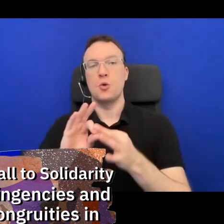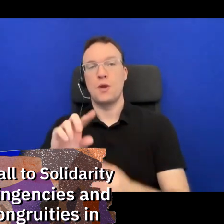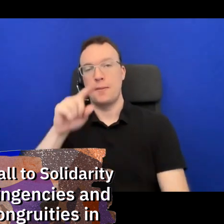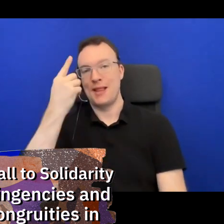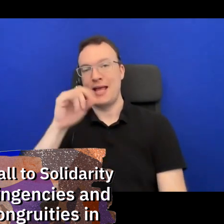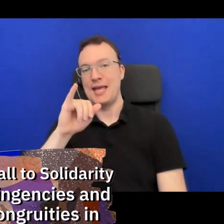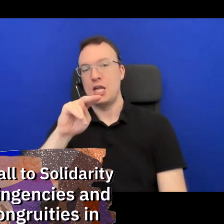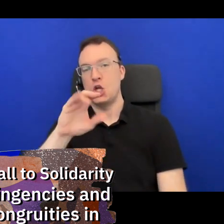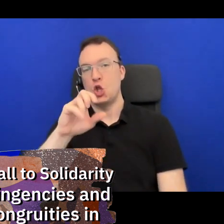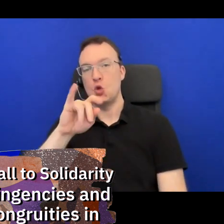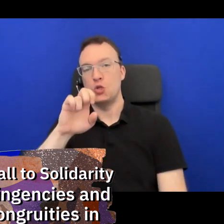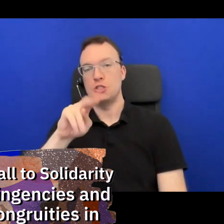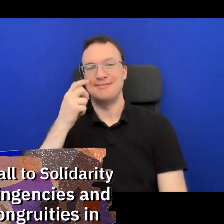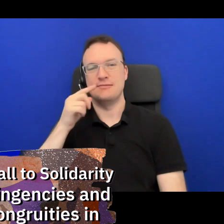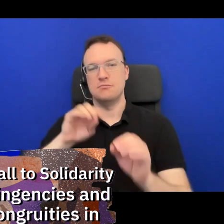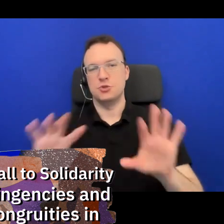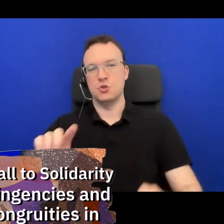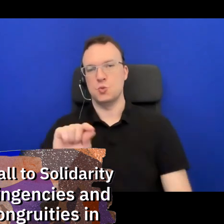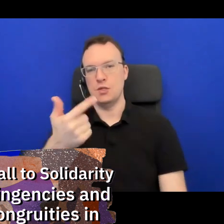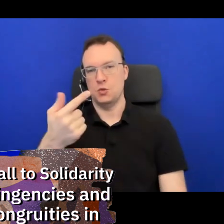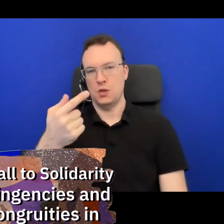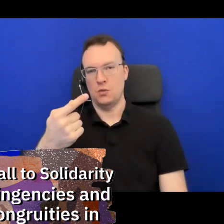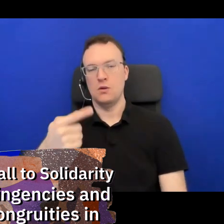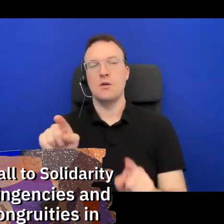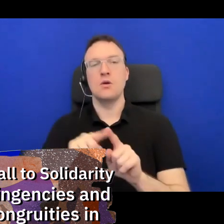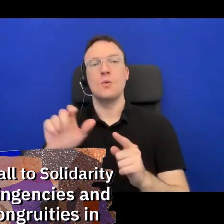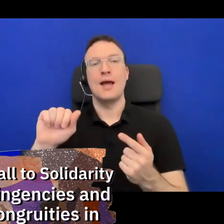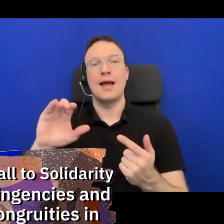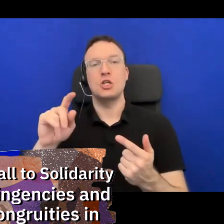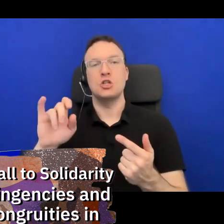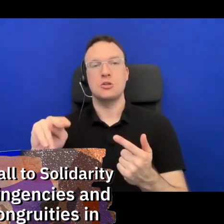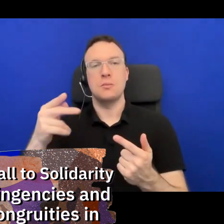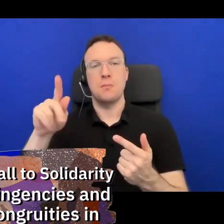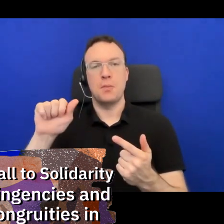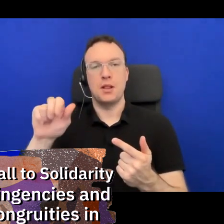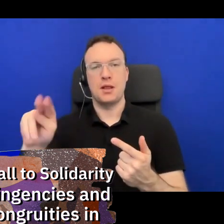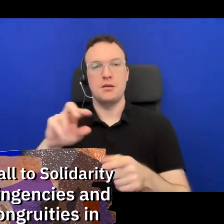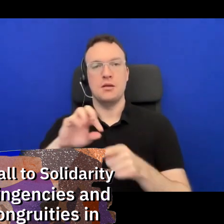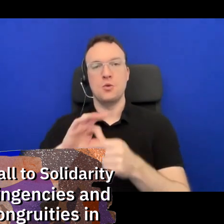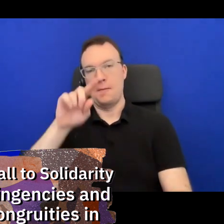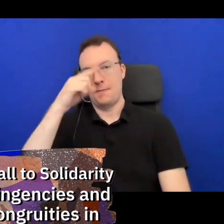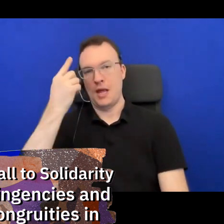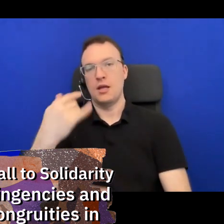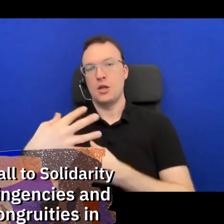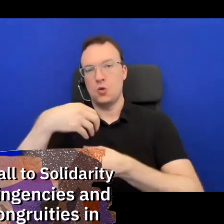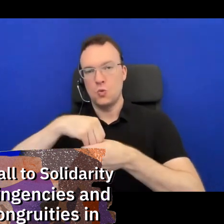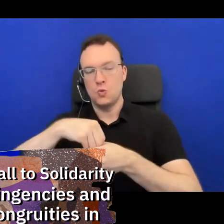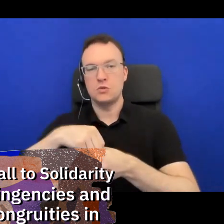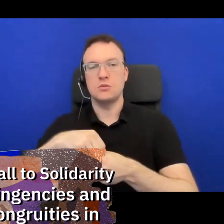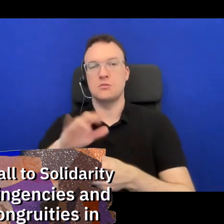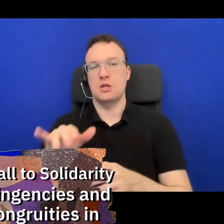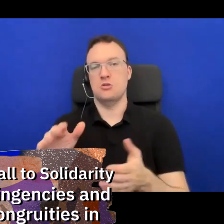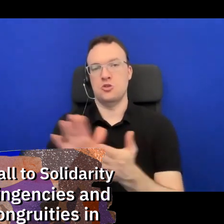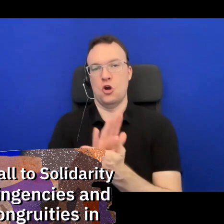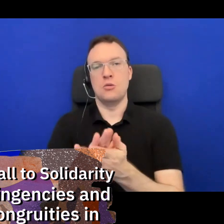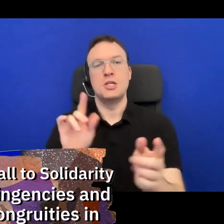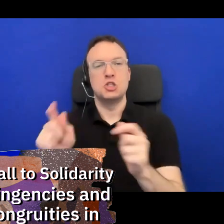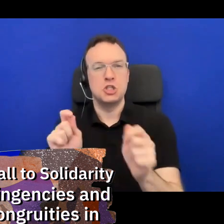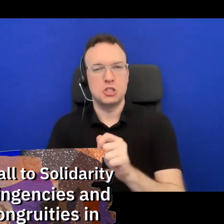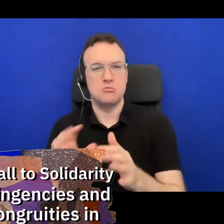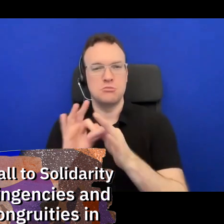in 2021, and the Action Plan on Black Inclusion, a Living Document for Action,